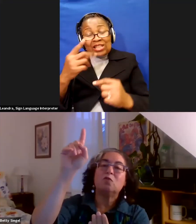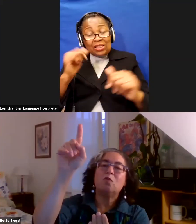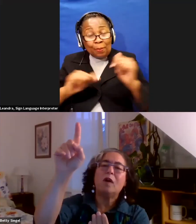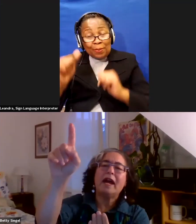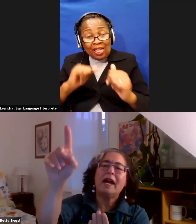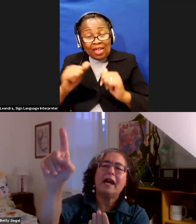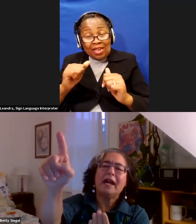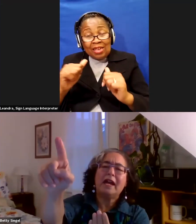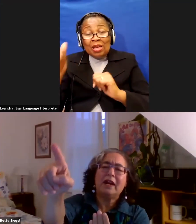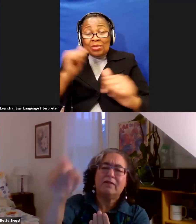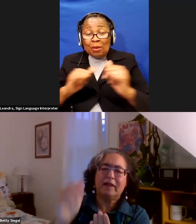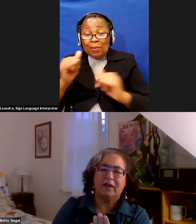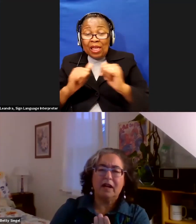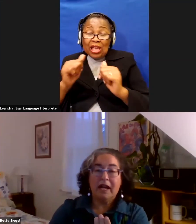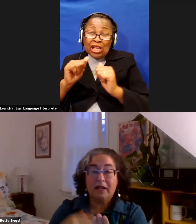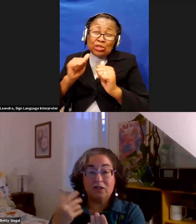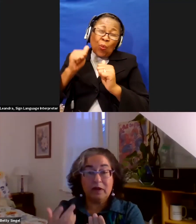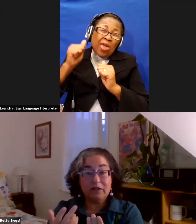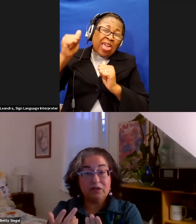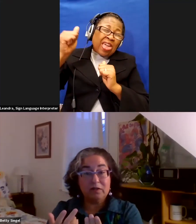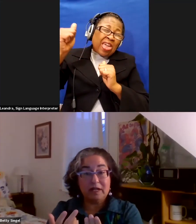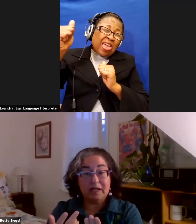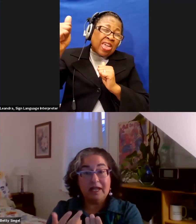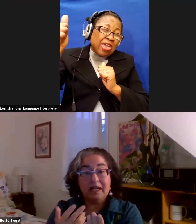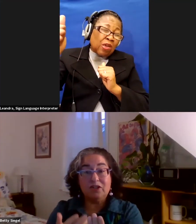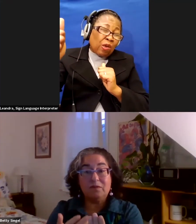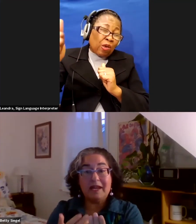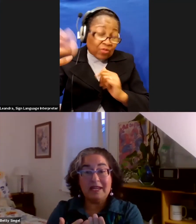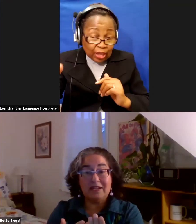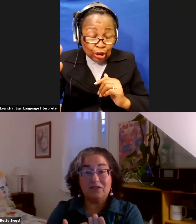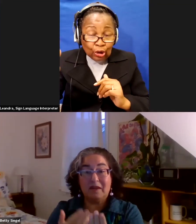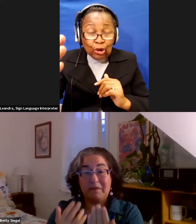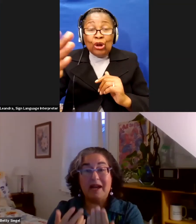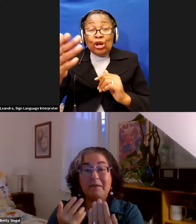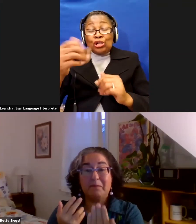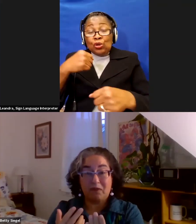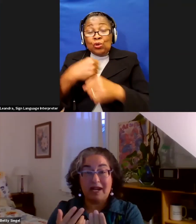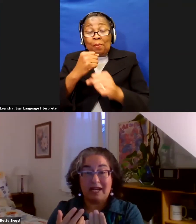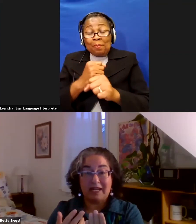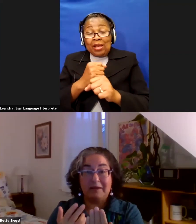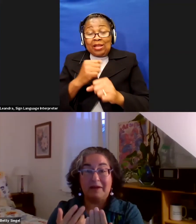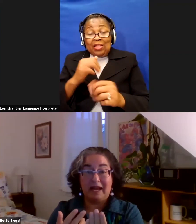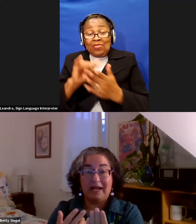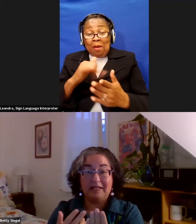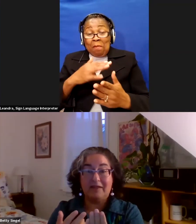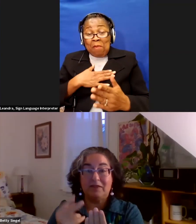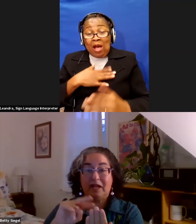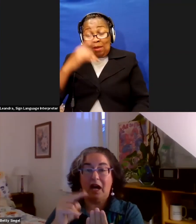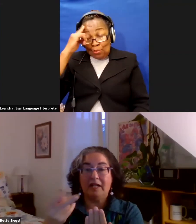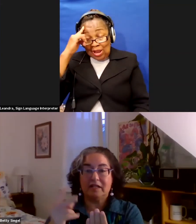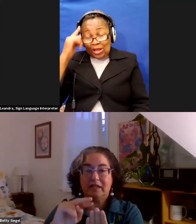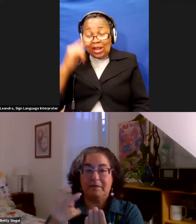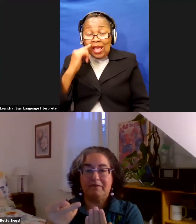is way over there. And so what you're doing is you're making it so that my brain and my eyes have